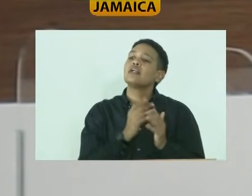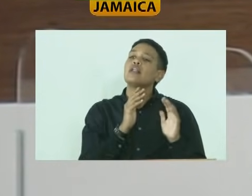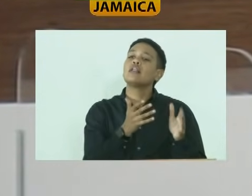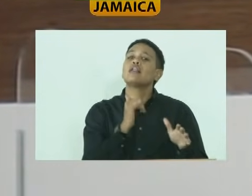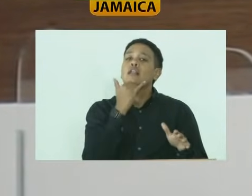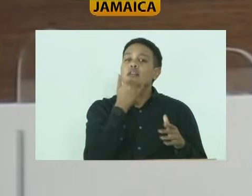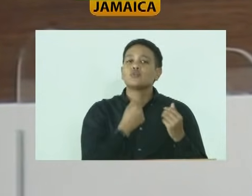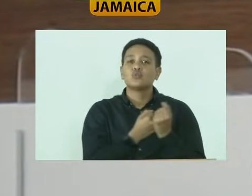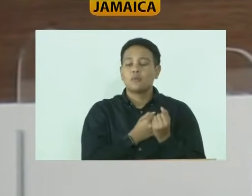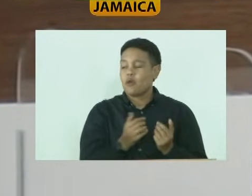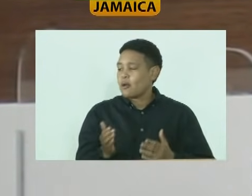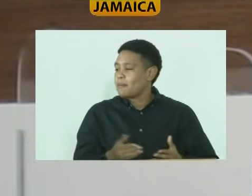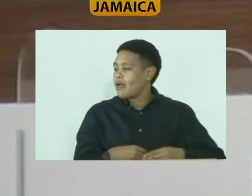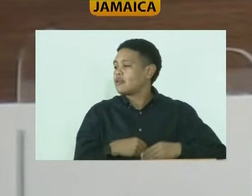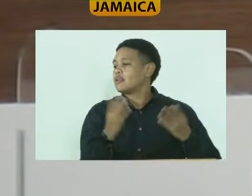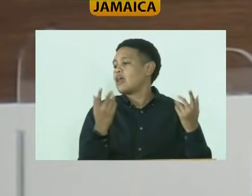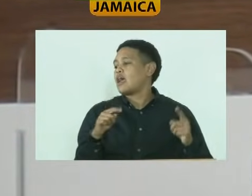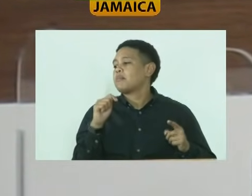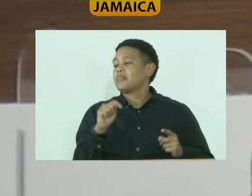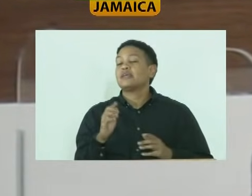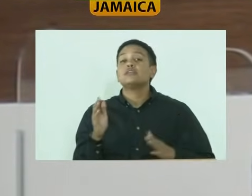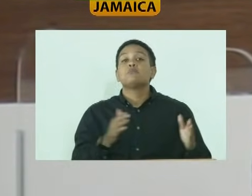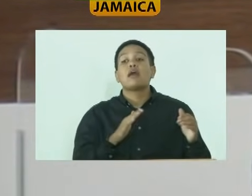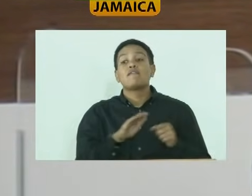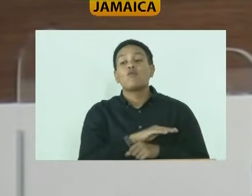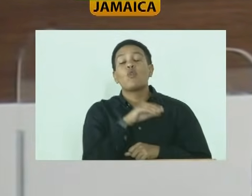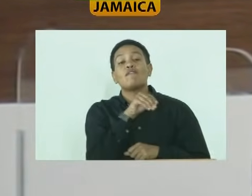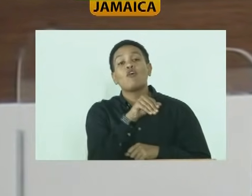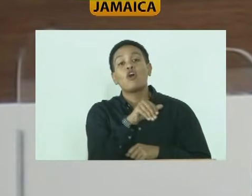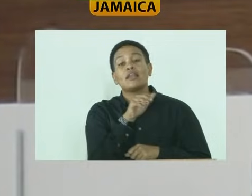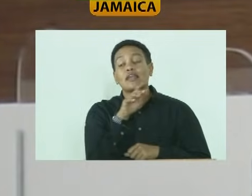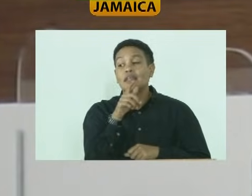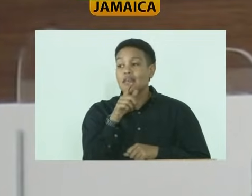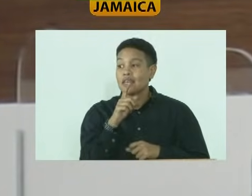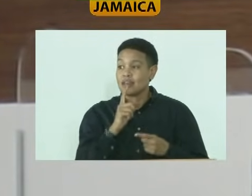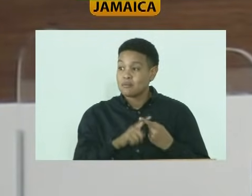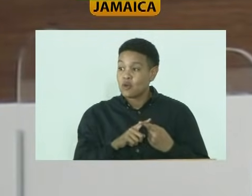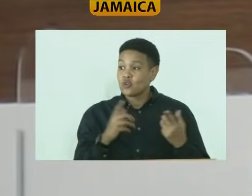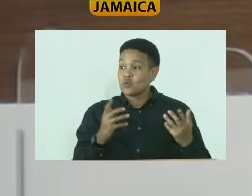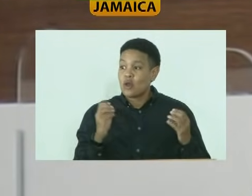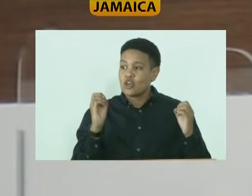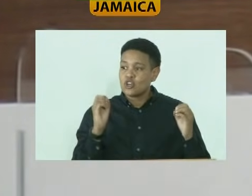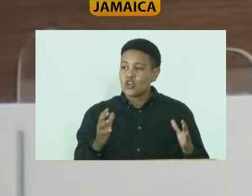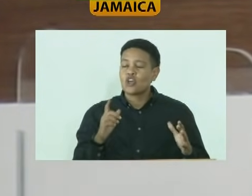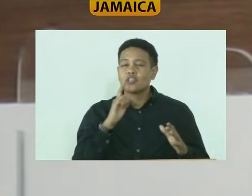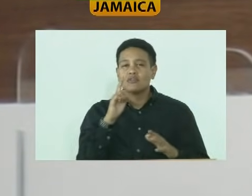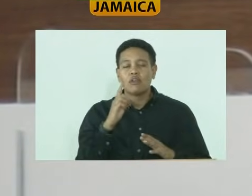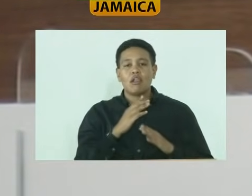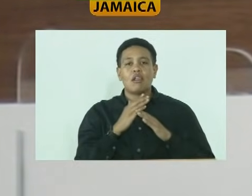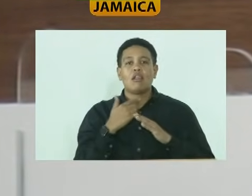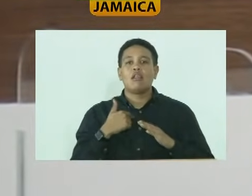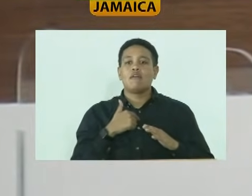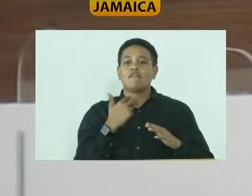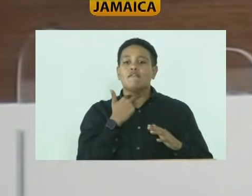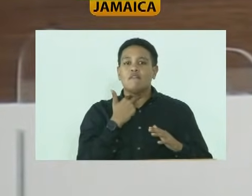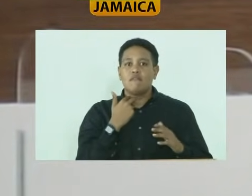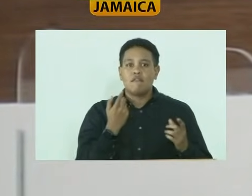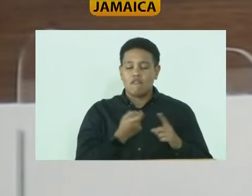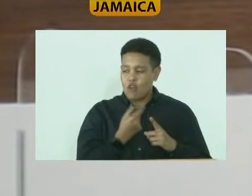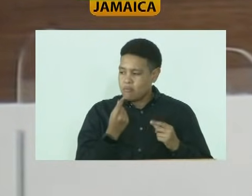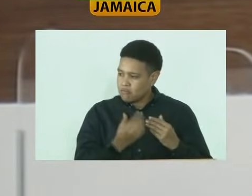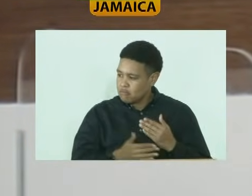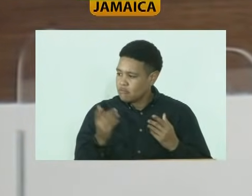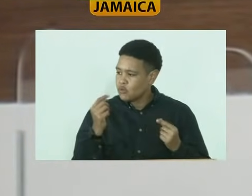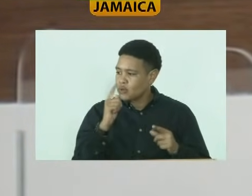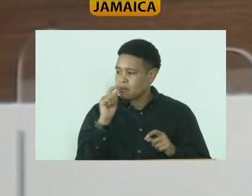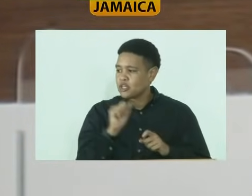support it. This plan is fully funded, Madam Speaker, and therefore there is nothing to impair us from getting it done other than